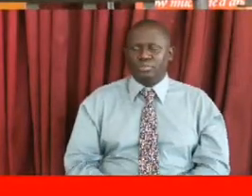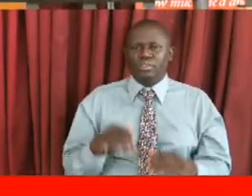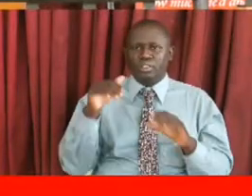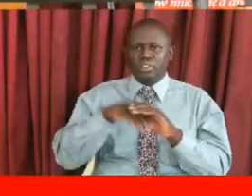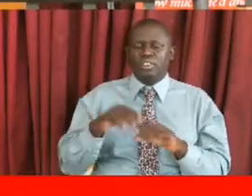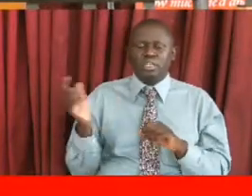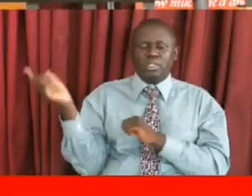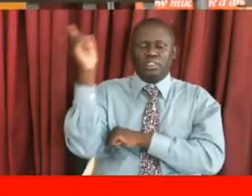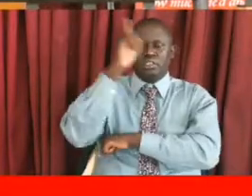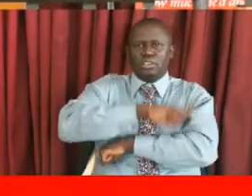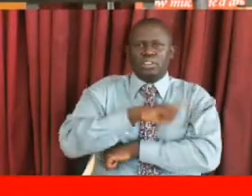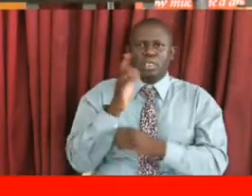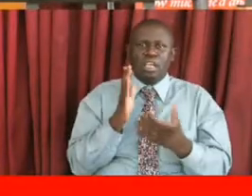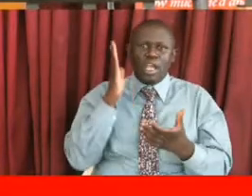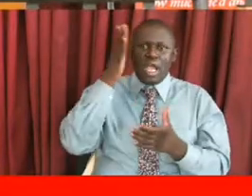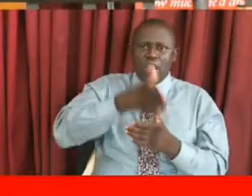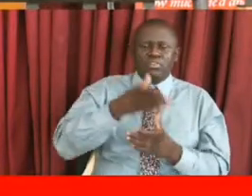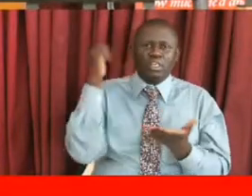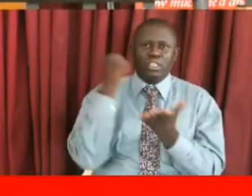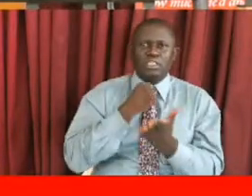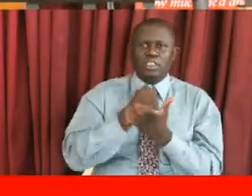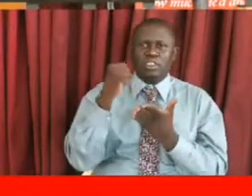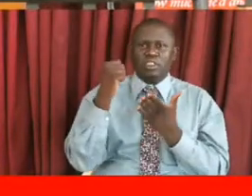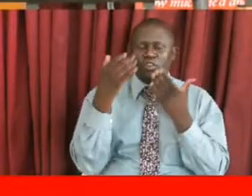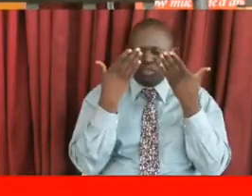days after the seals are